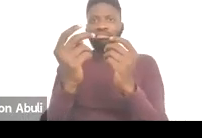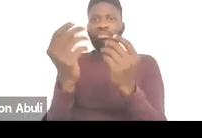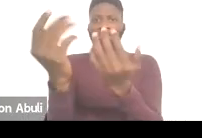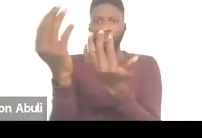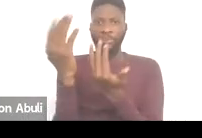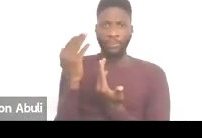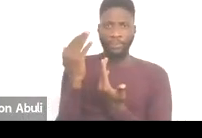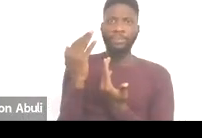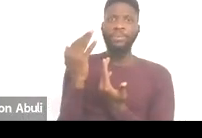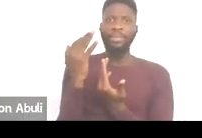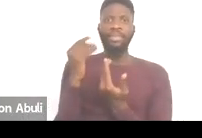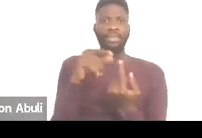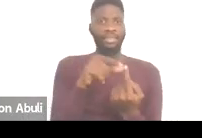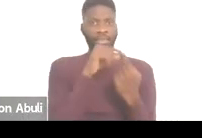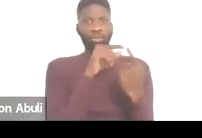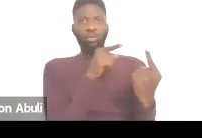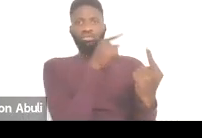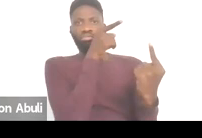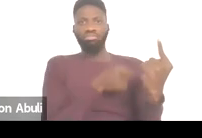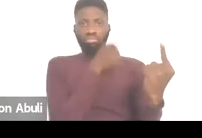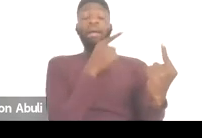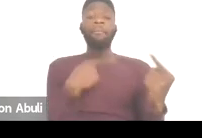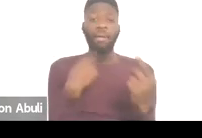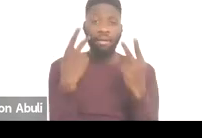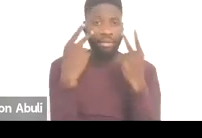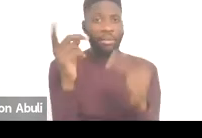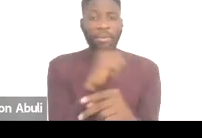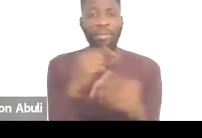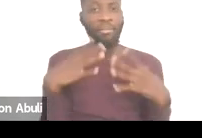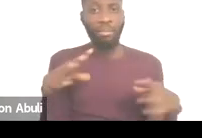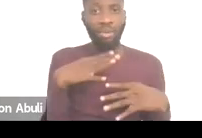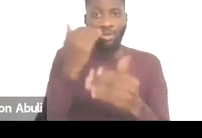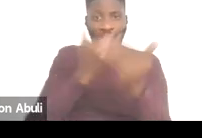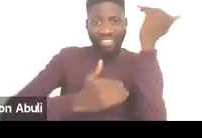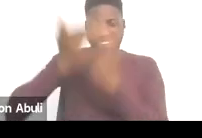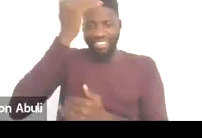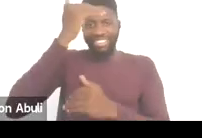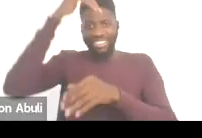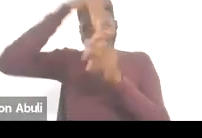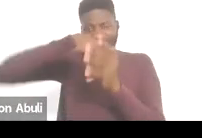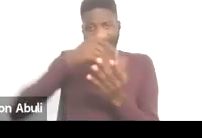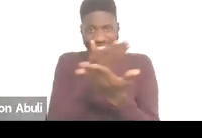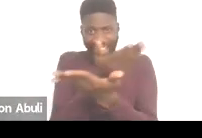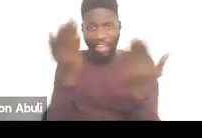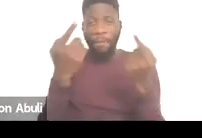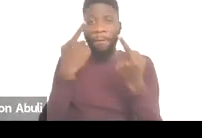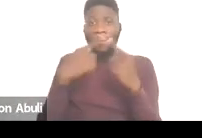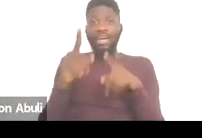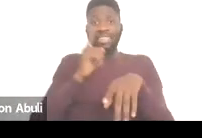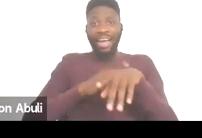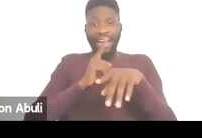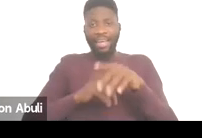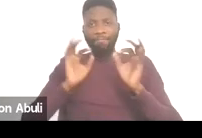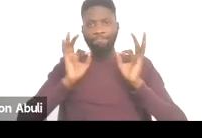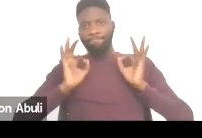seen people that are in universities, but when it comes to presentation, when